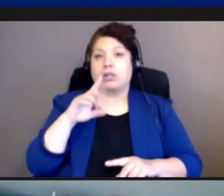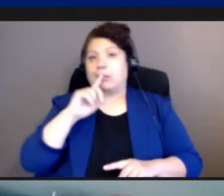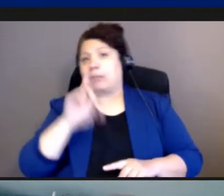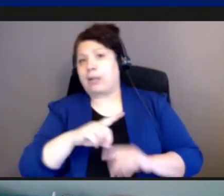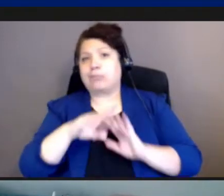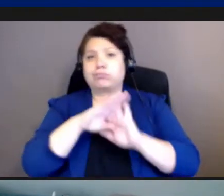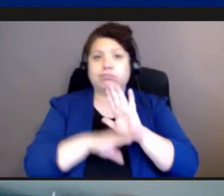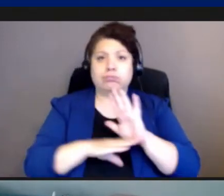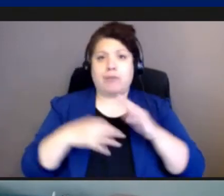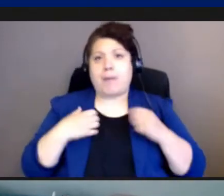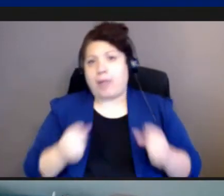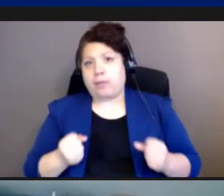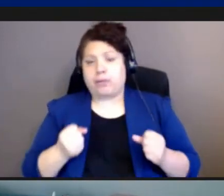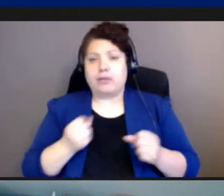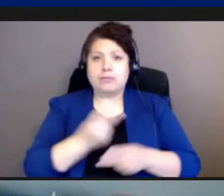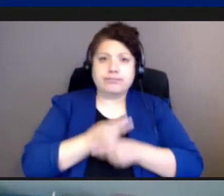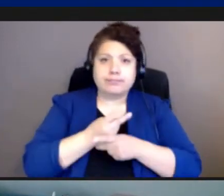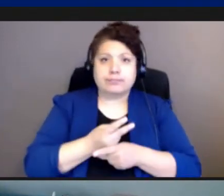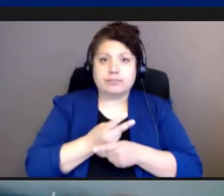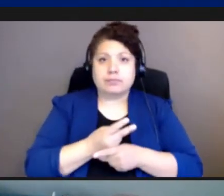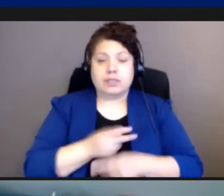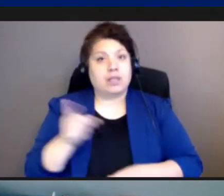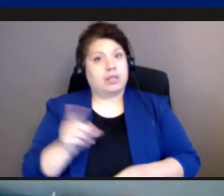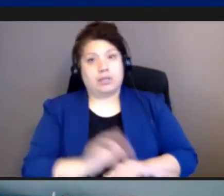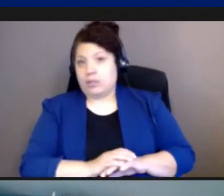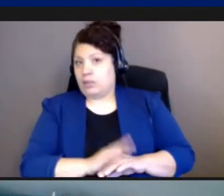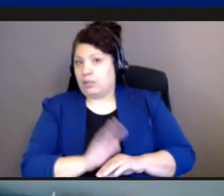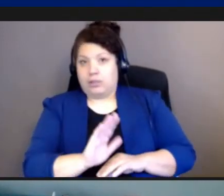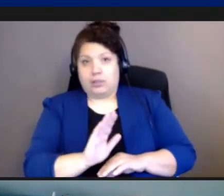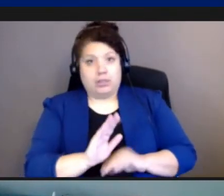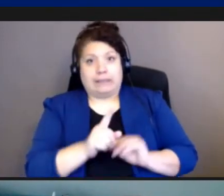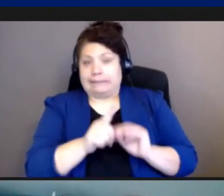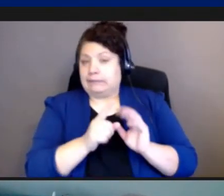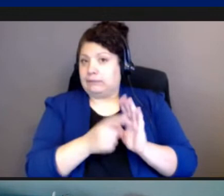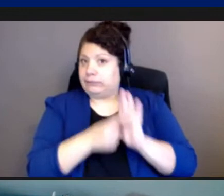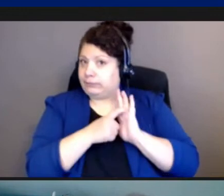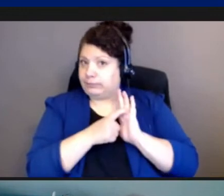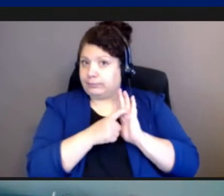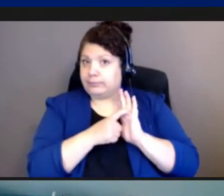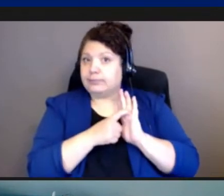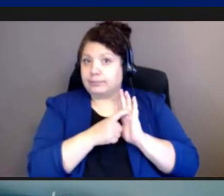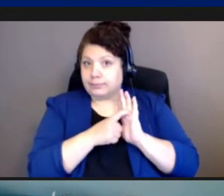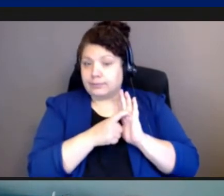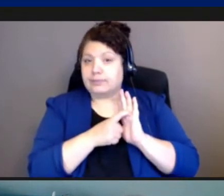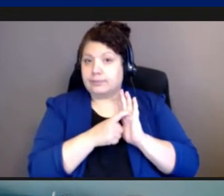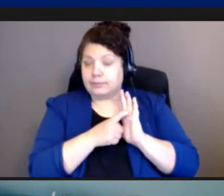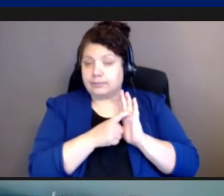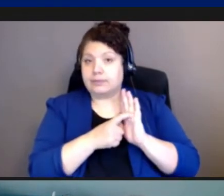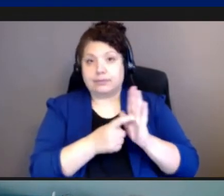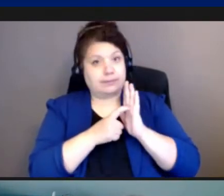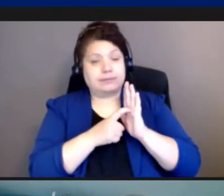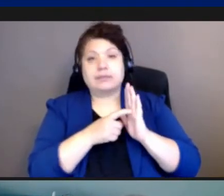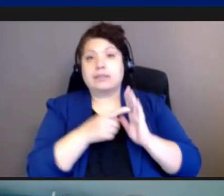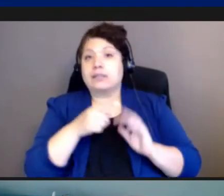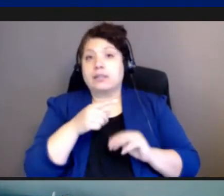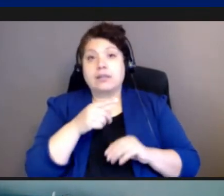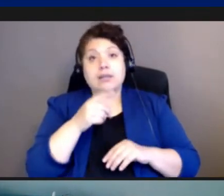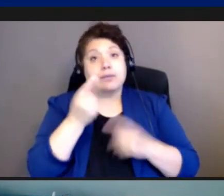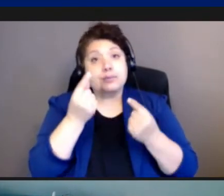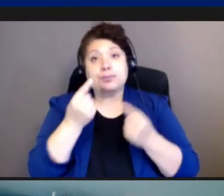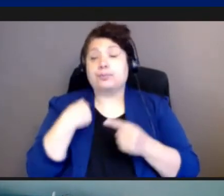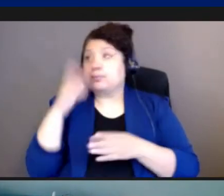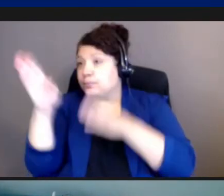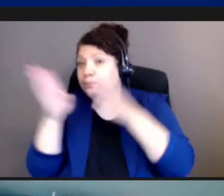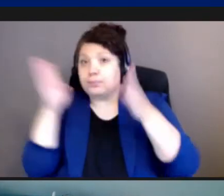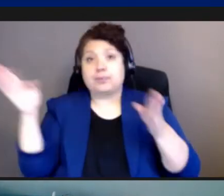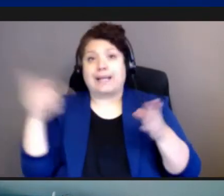mean it's essential that people are limiting their social interactions and staying